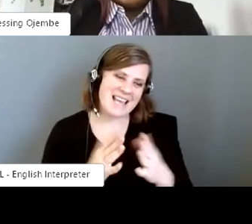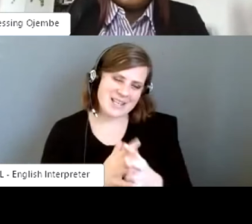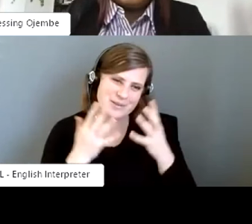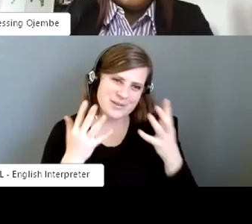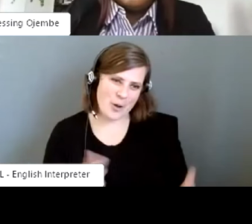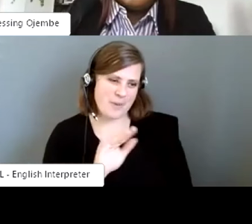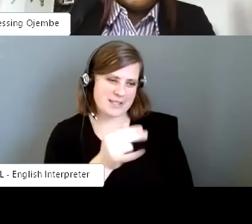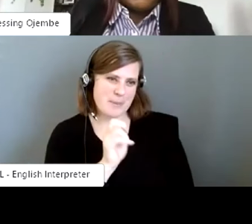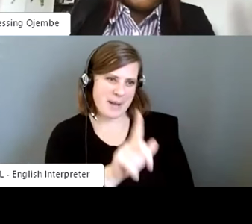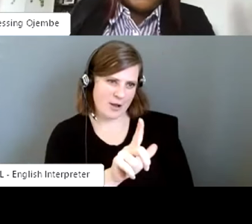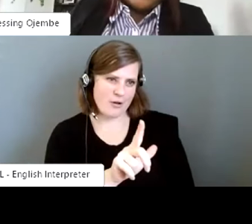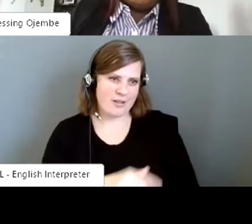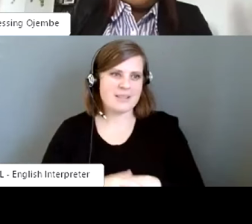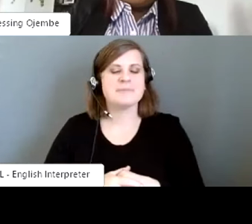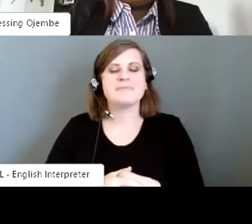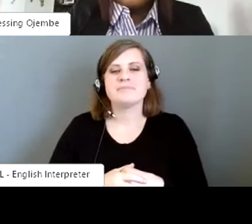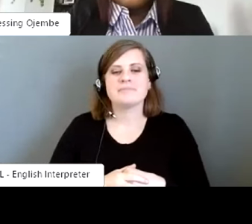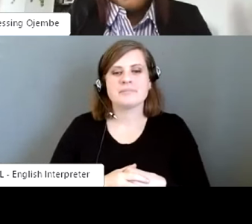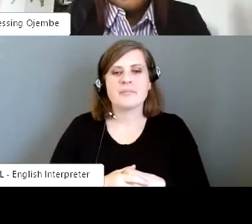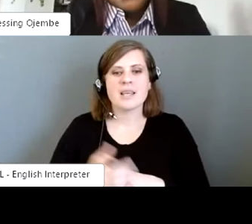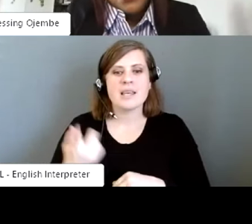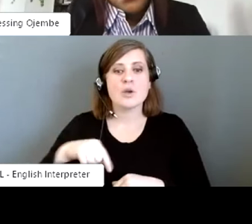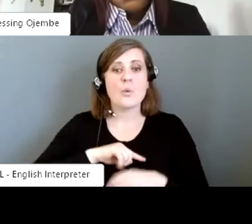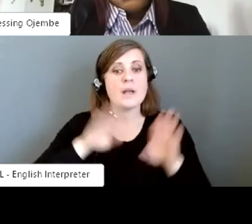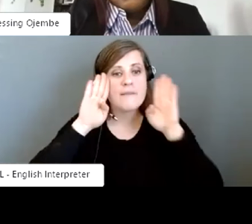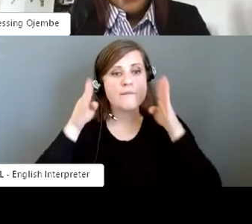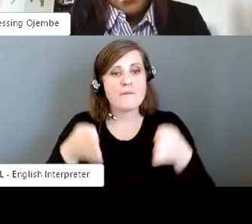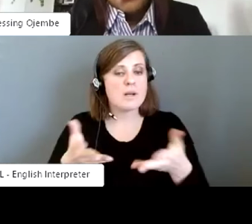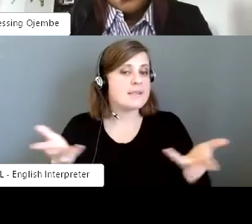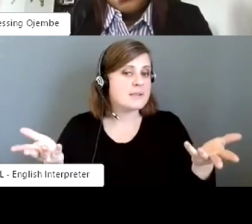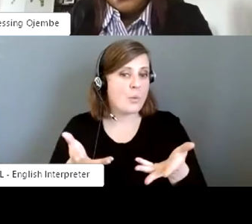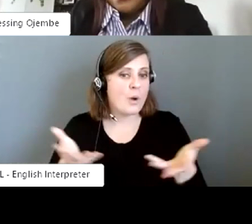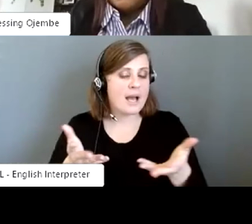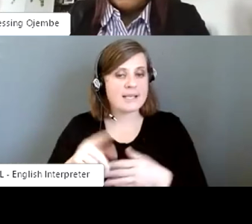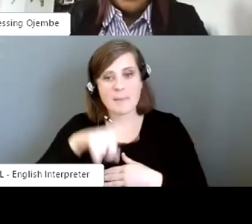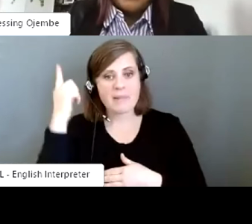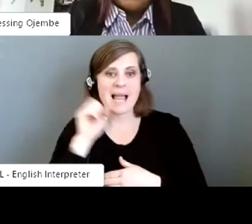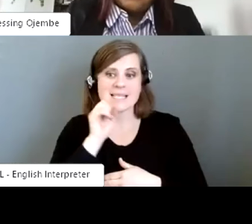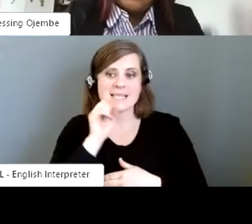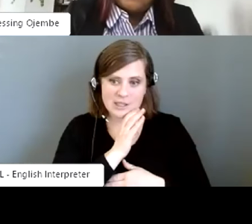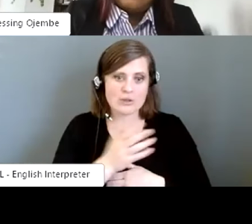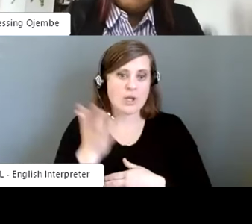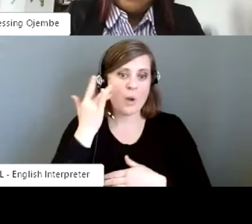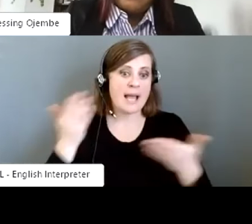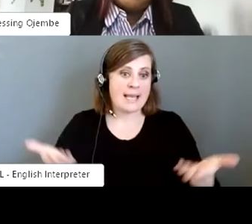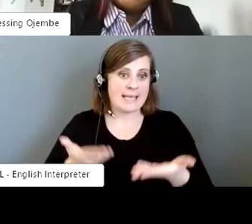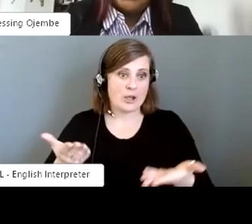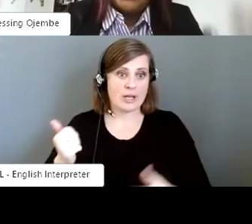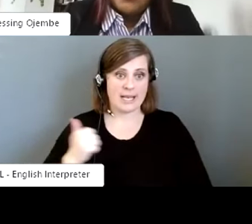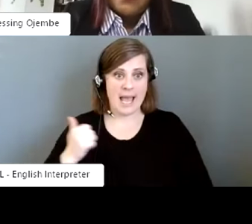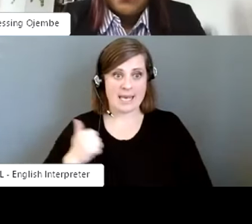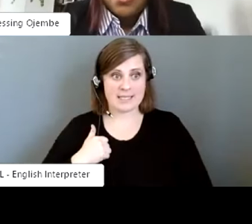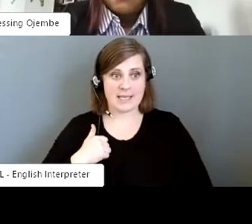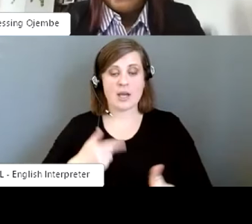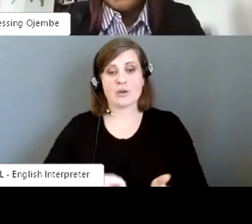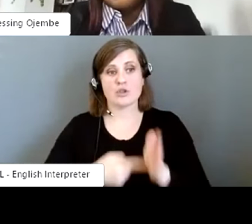much, Michael. So we focus basically on Black seniors because in Canada, evidence has